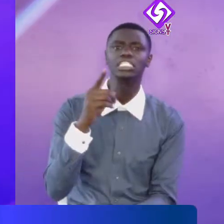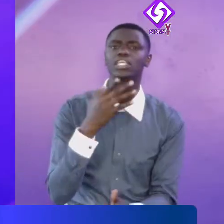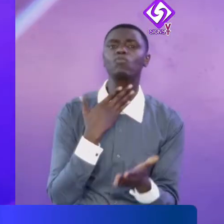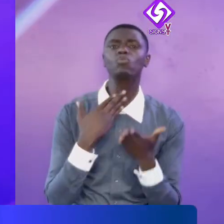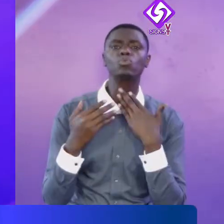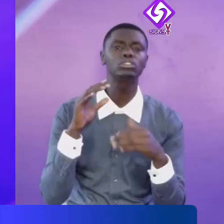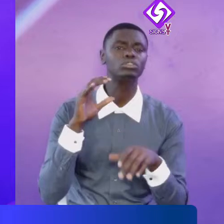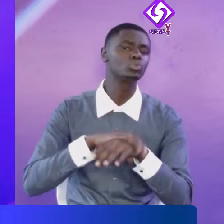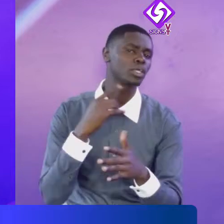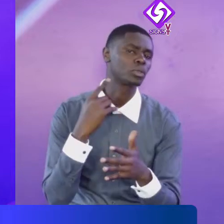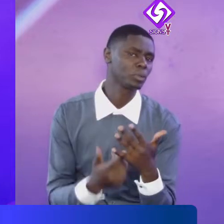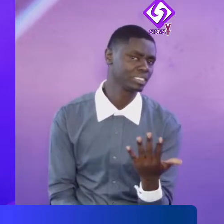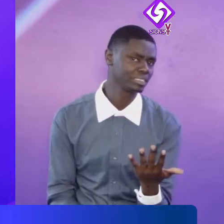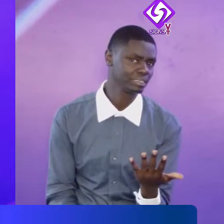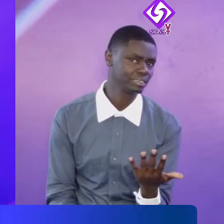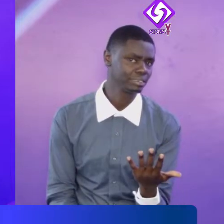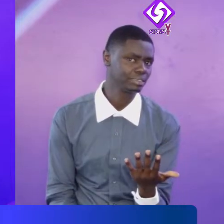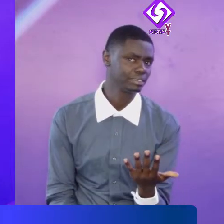to get?